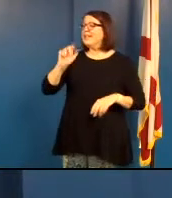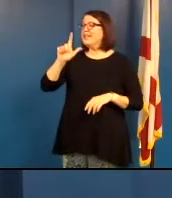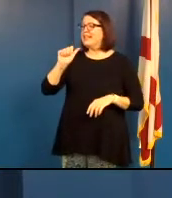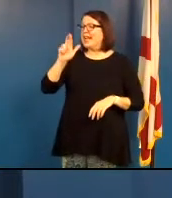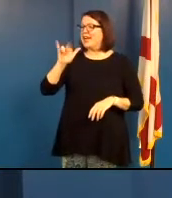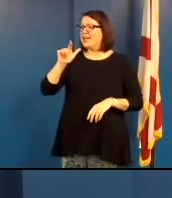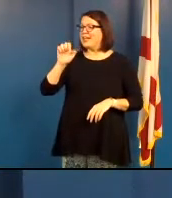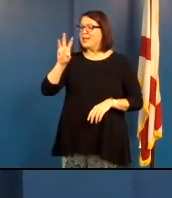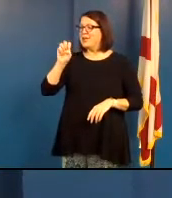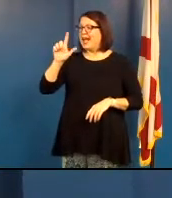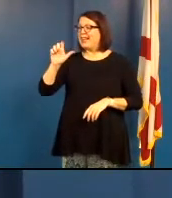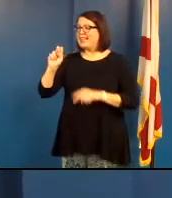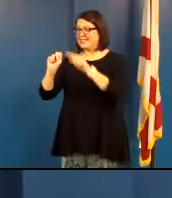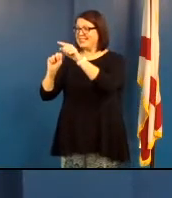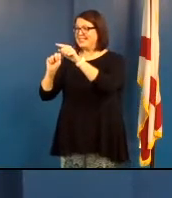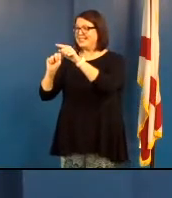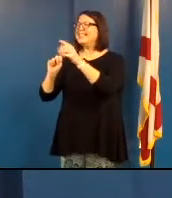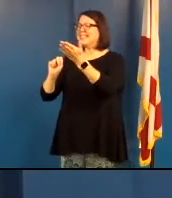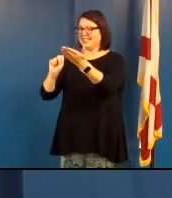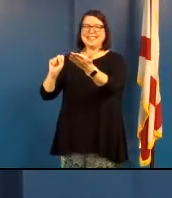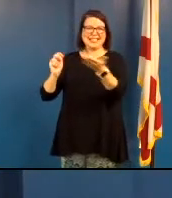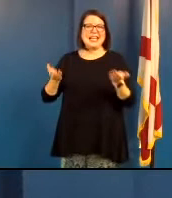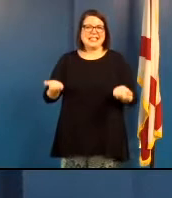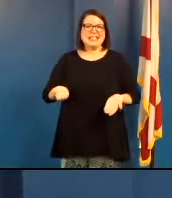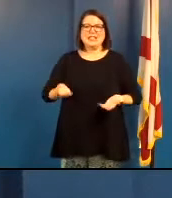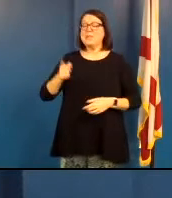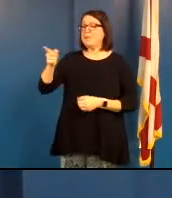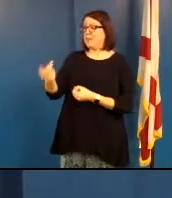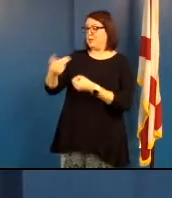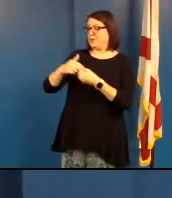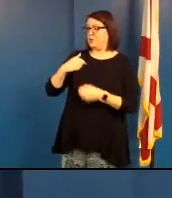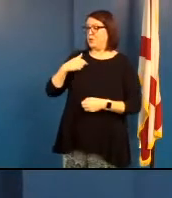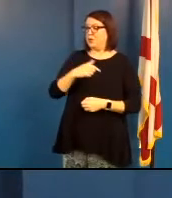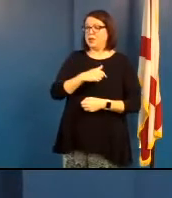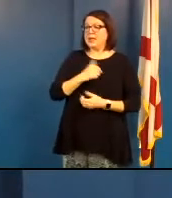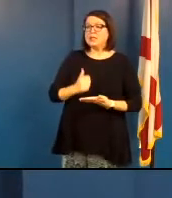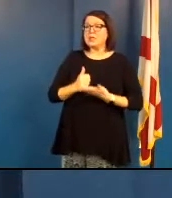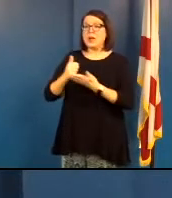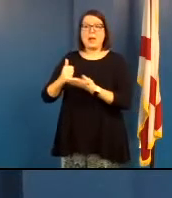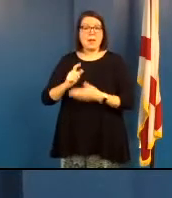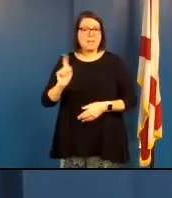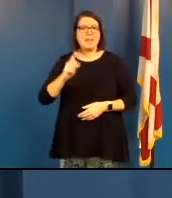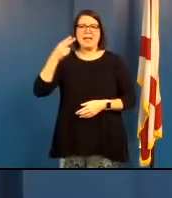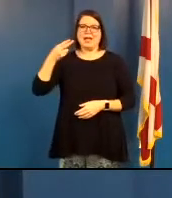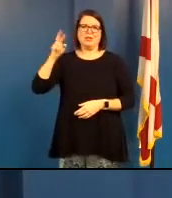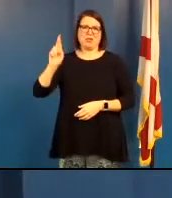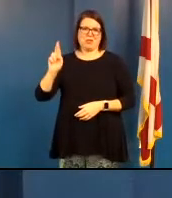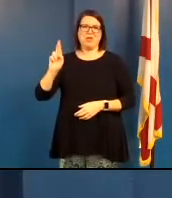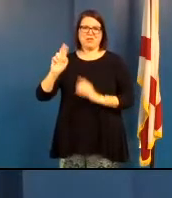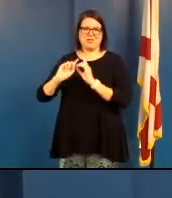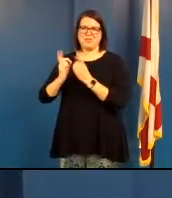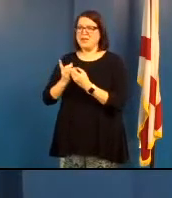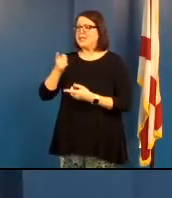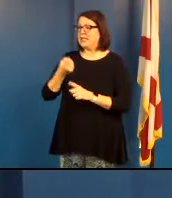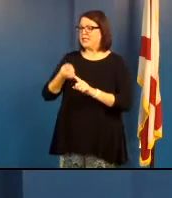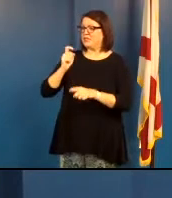here? He is. Yes. Larry has joined us to help us in HR. He comes from the registry and